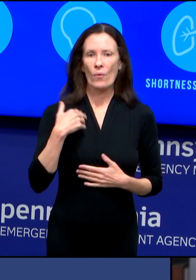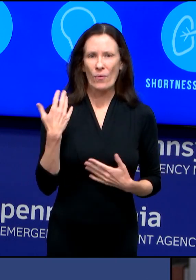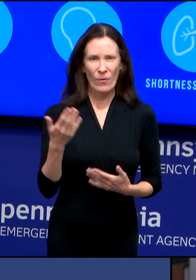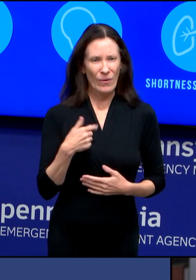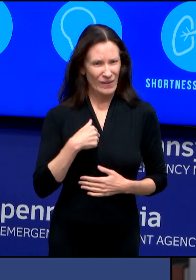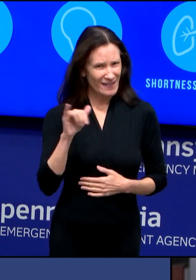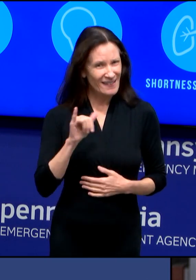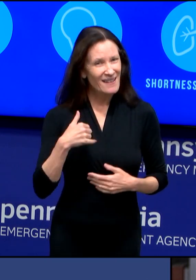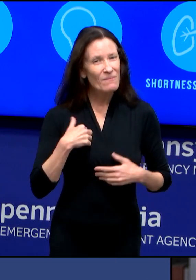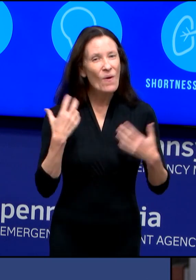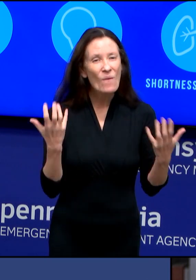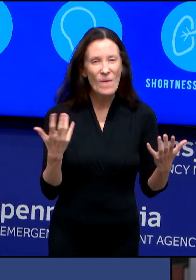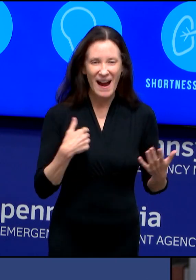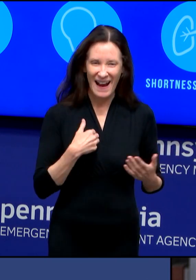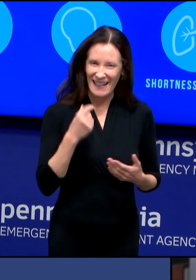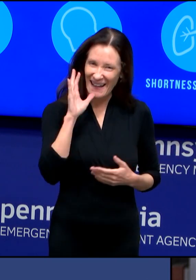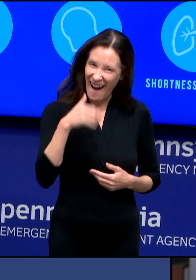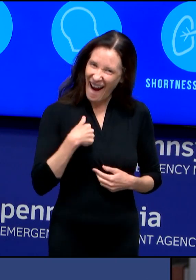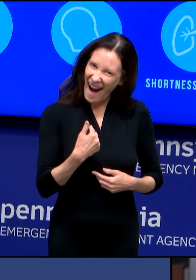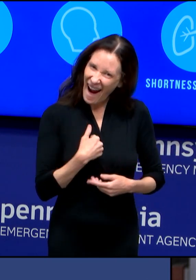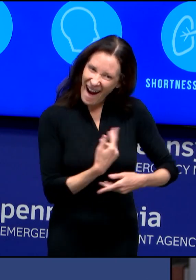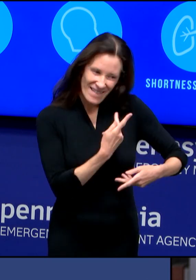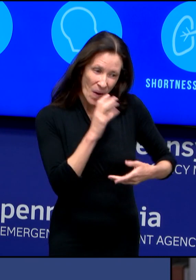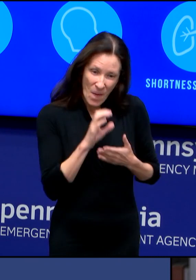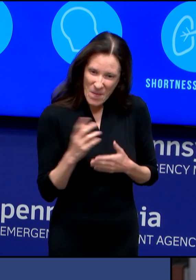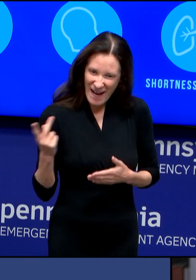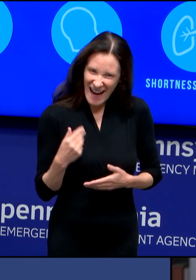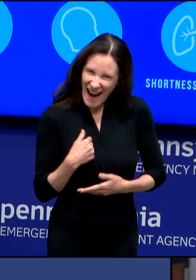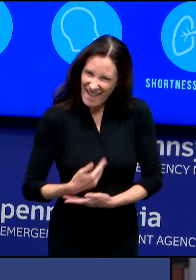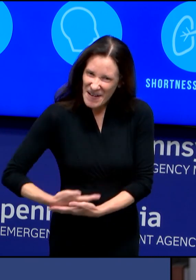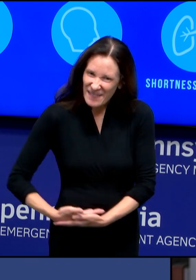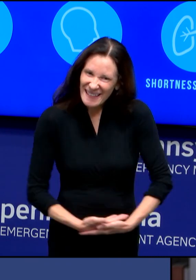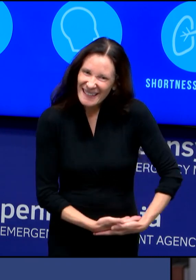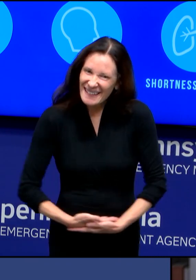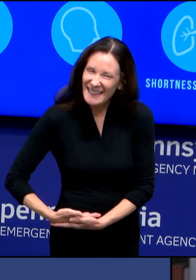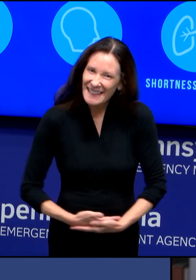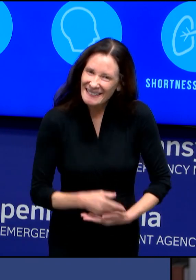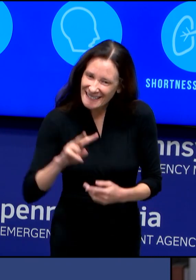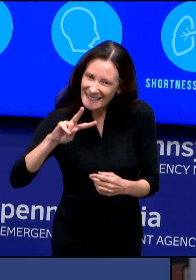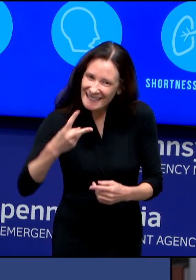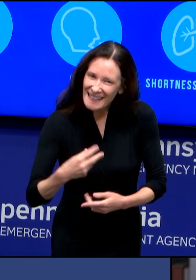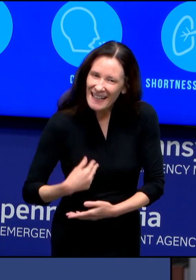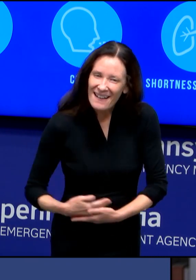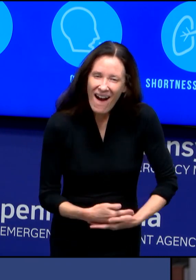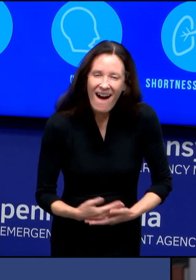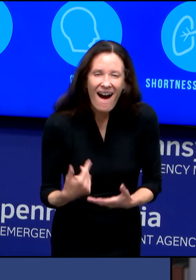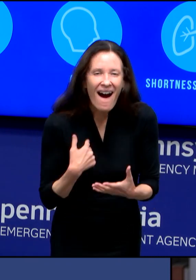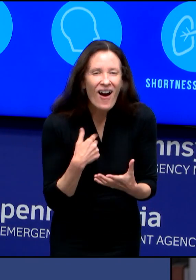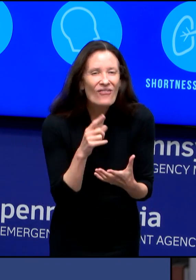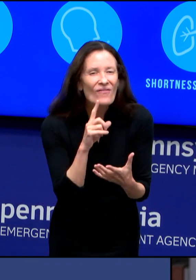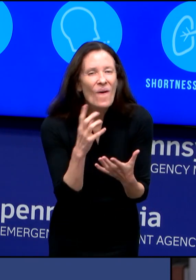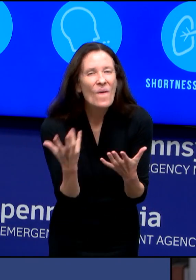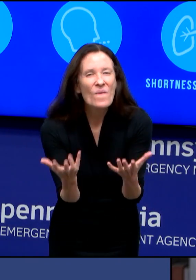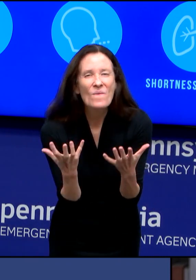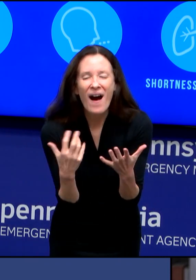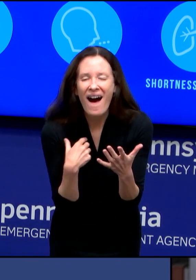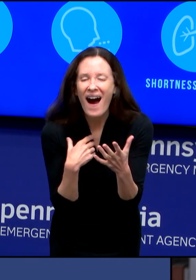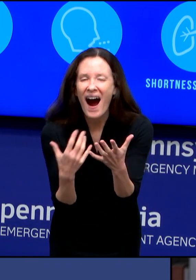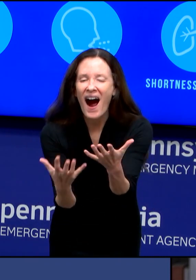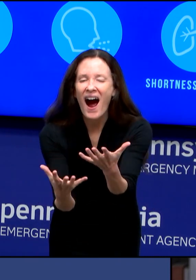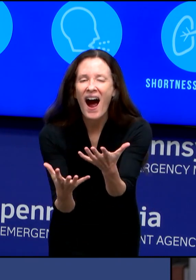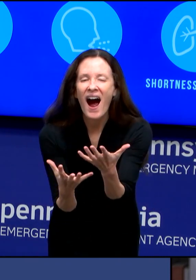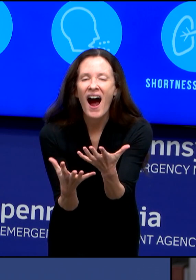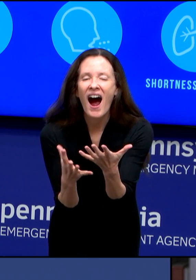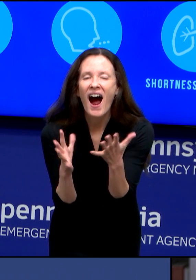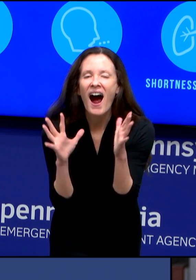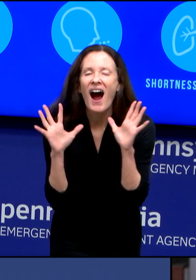and we both desperately want to hold him. But for his safety and the safety of the rest of our family, we are distancing